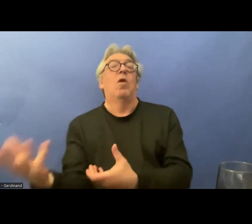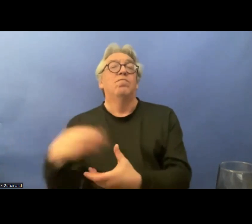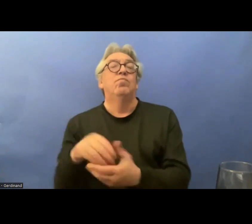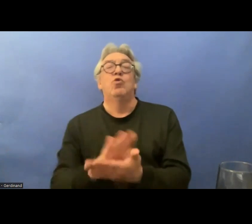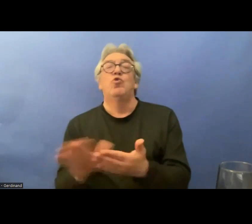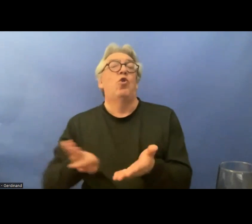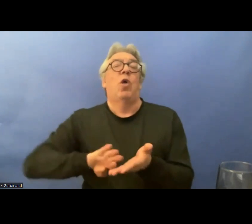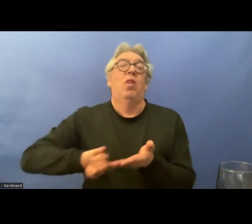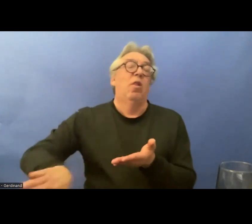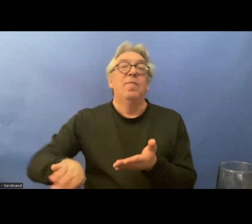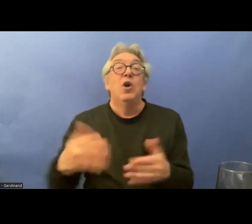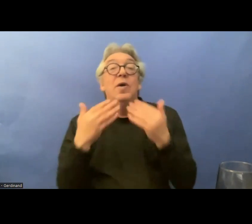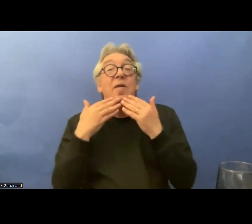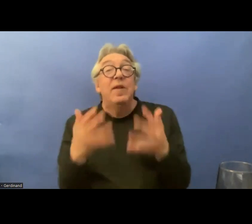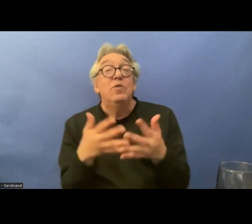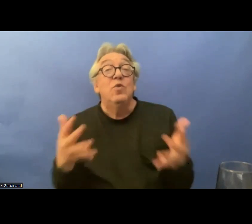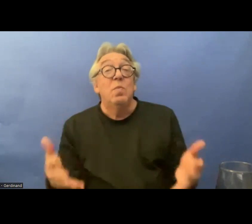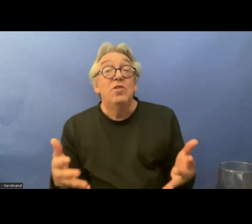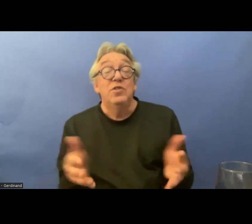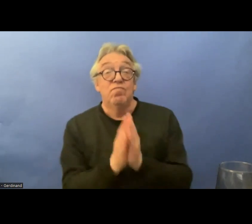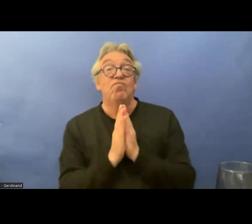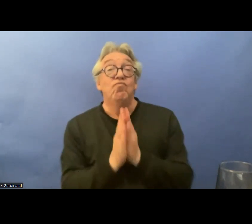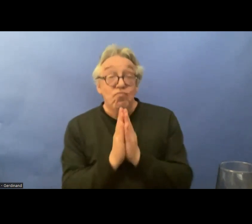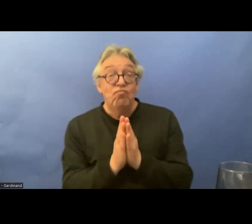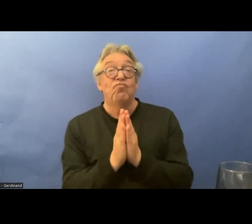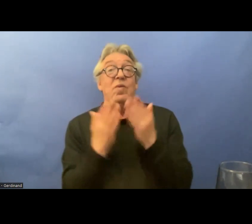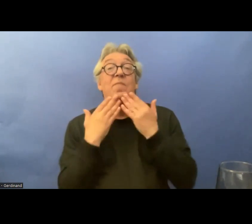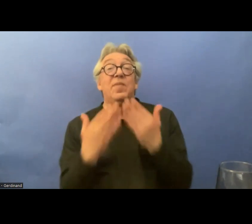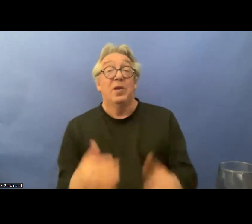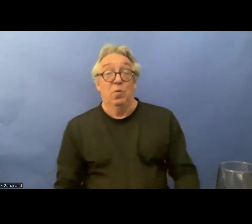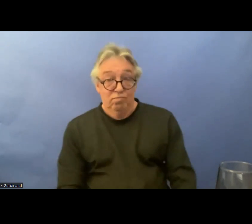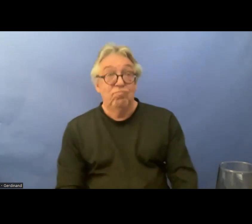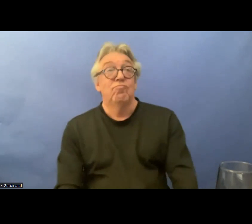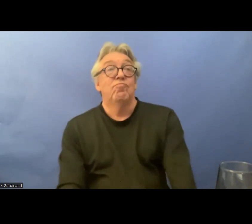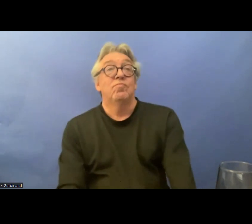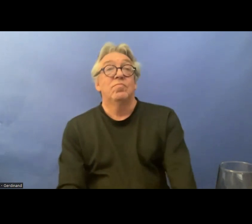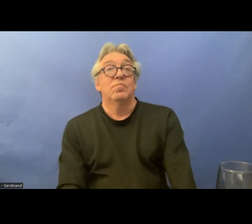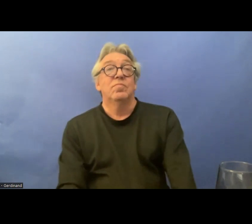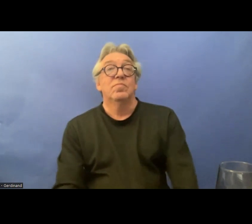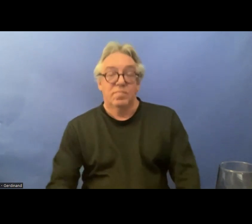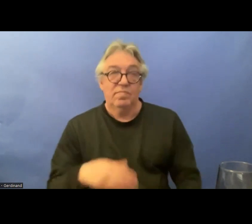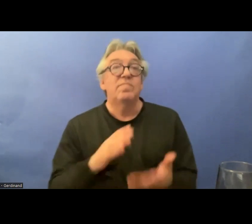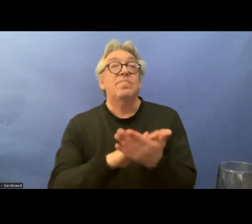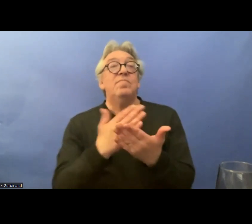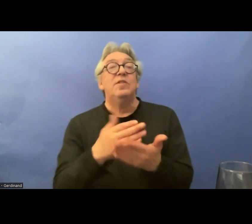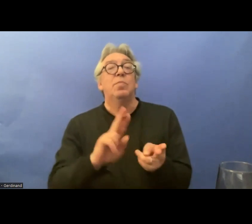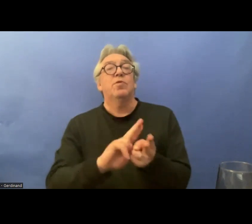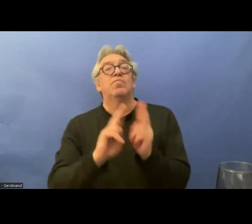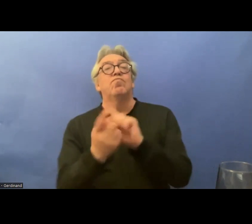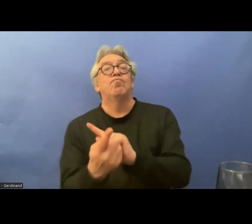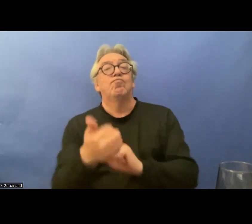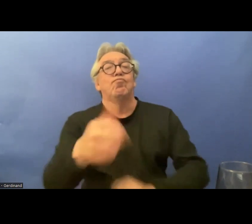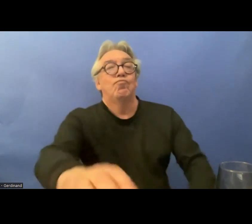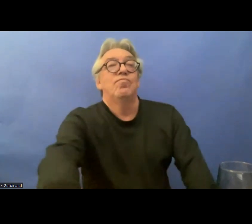sure that we move the dial on this important issue. Thank you. Shukran, Mirfat. Thank you so much for your